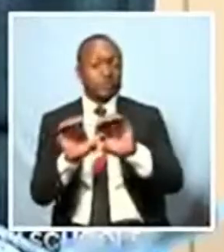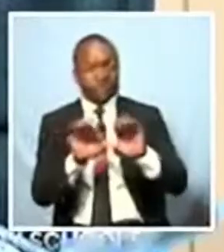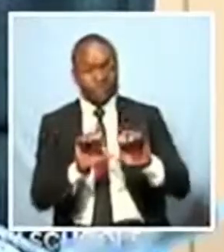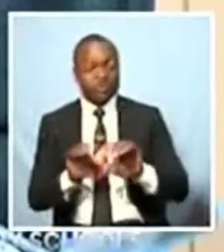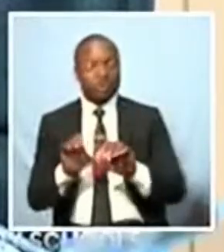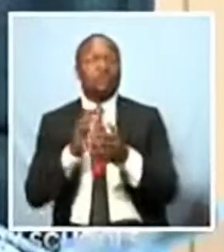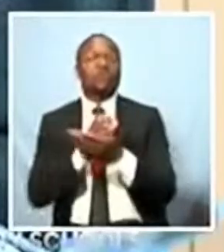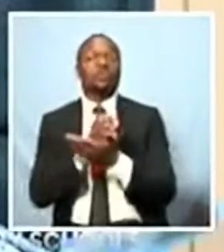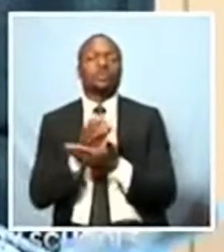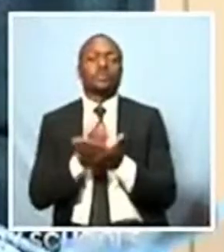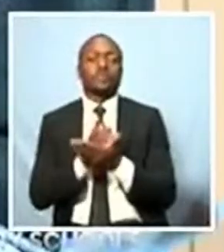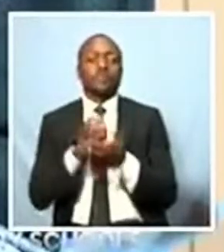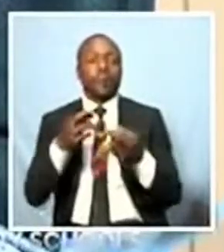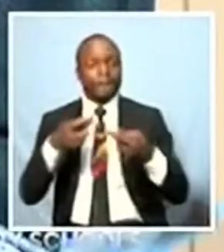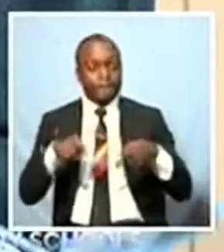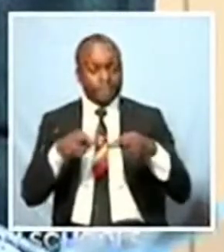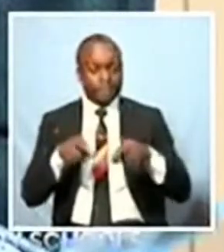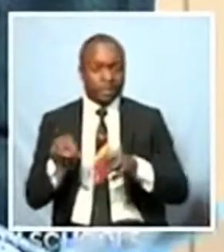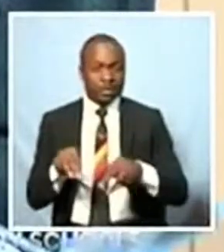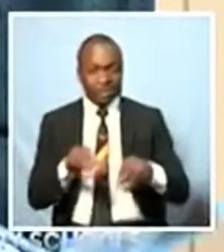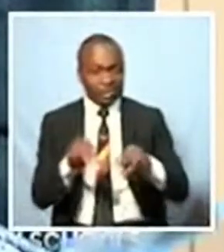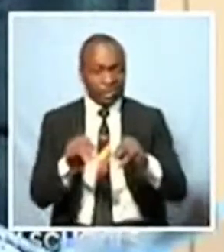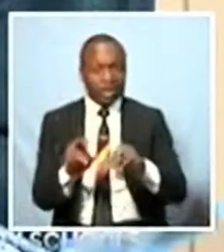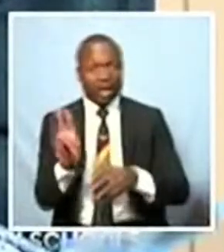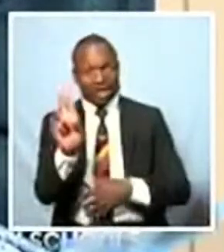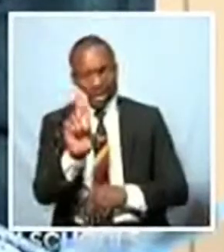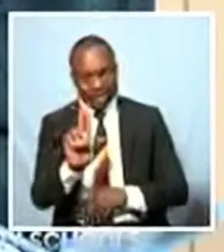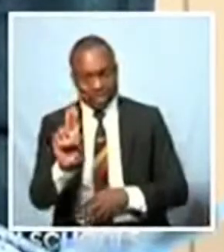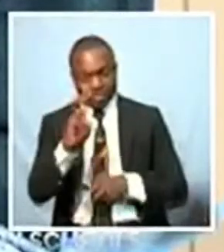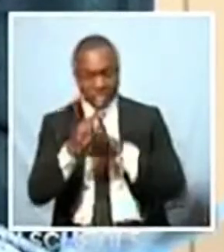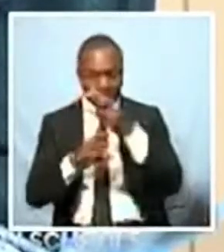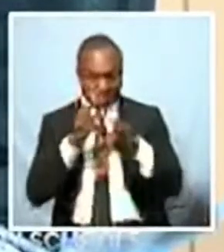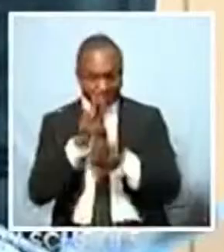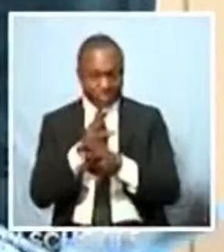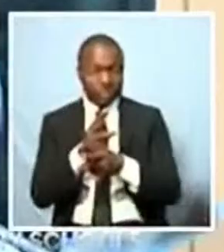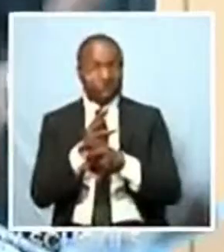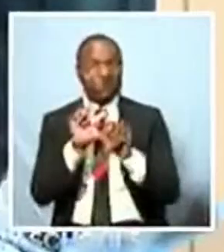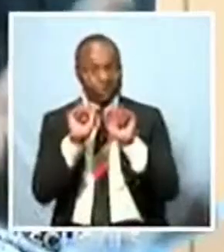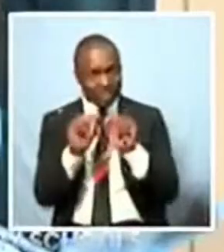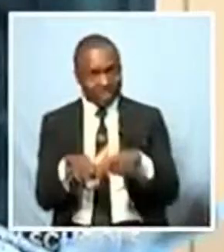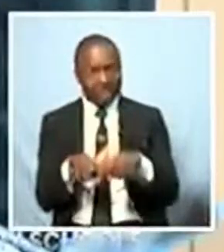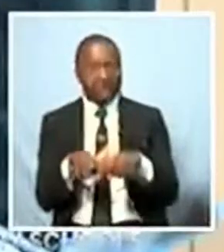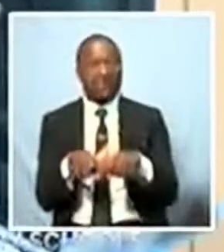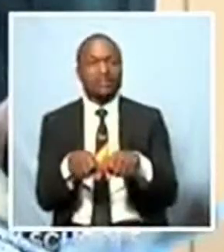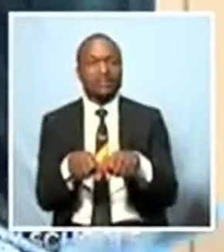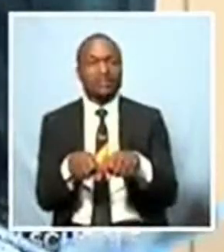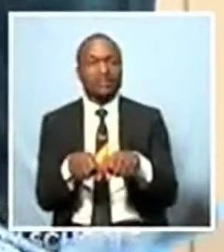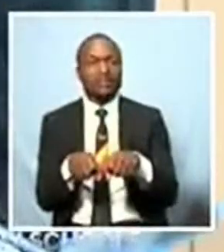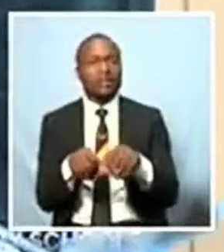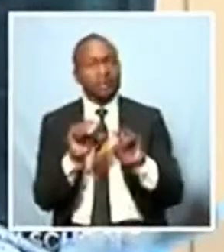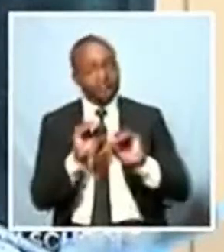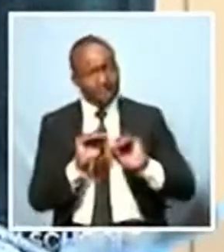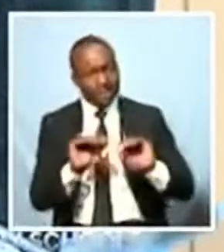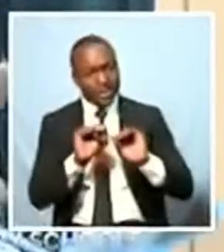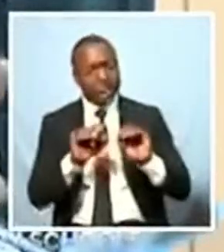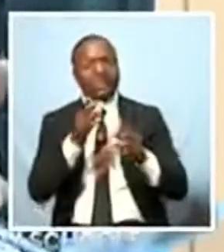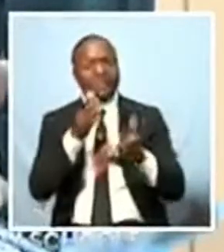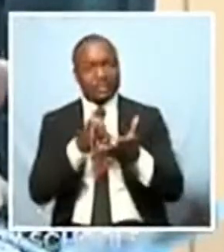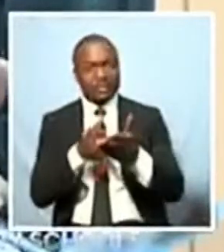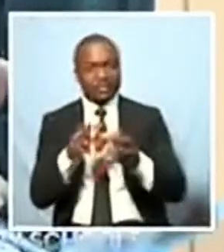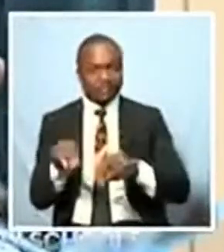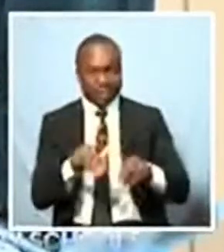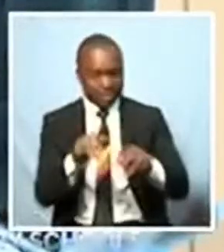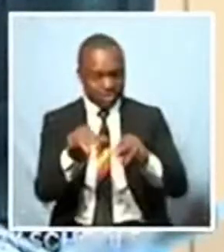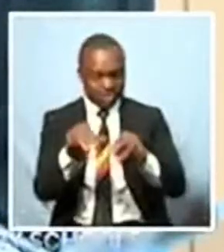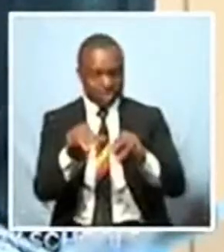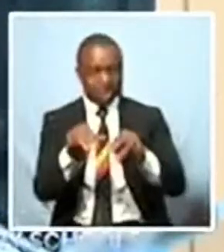colleges a research in the methods that are being used in the world, so that we expose our educators into these methods,